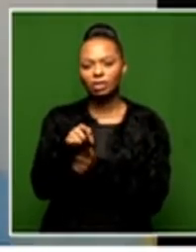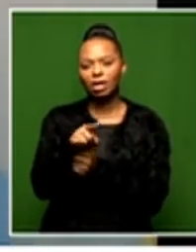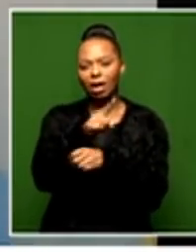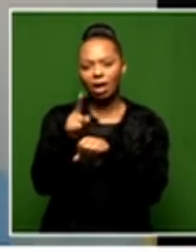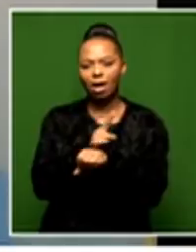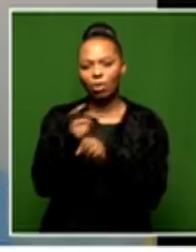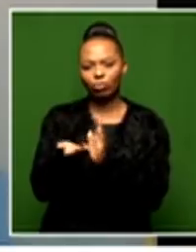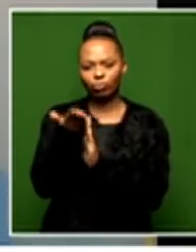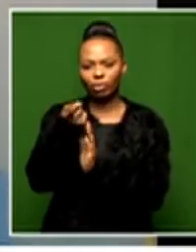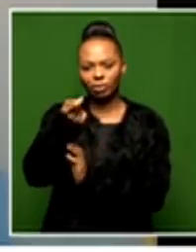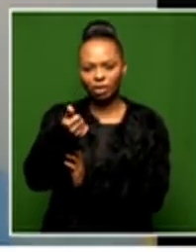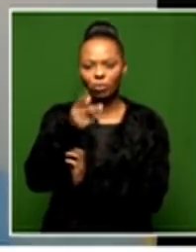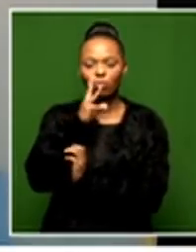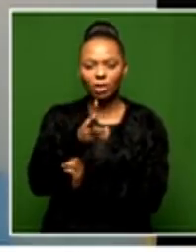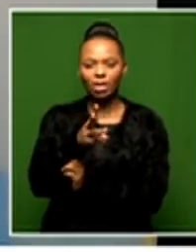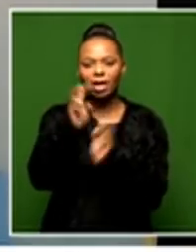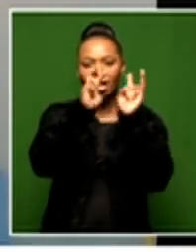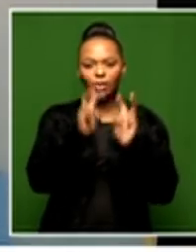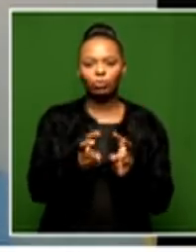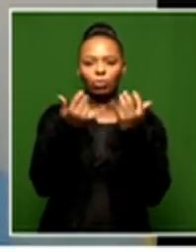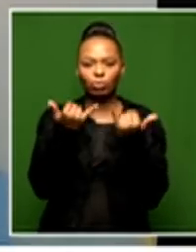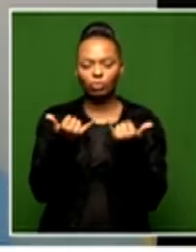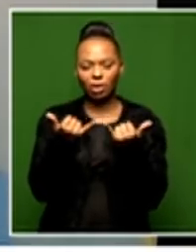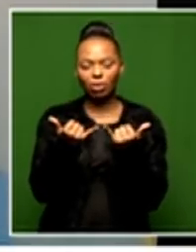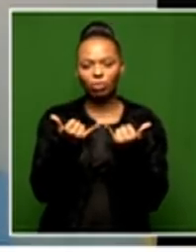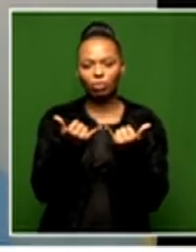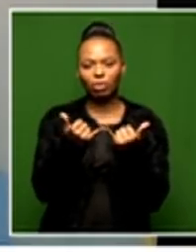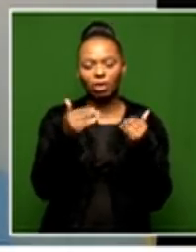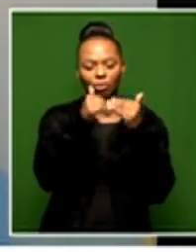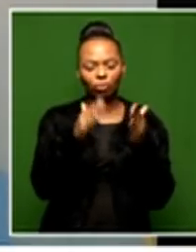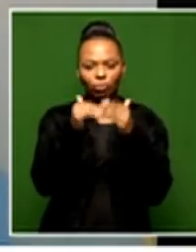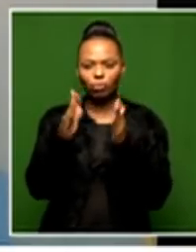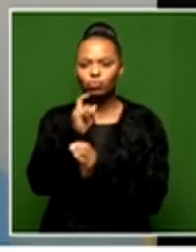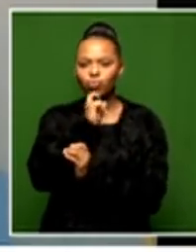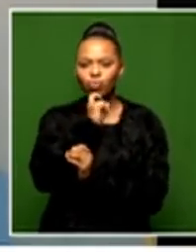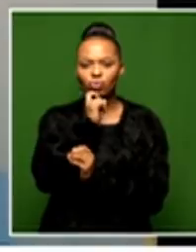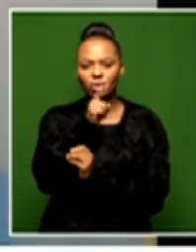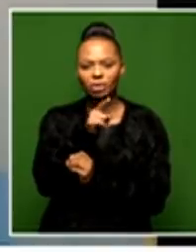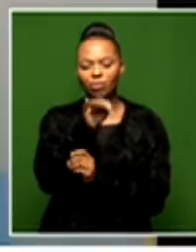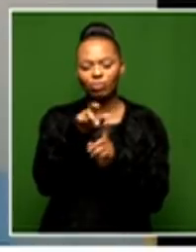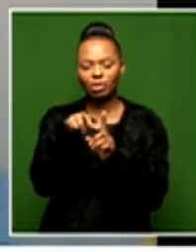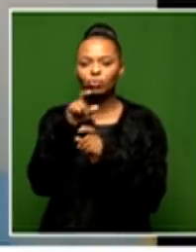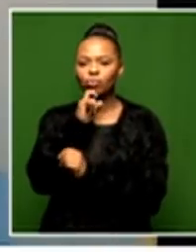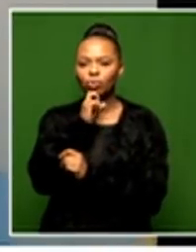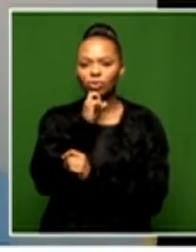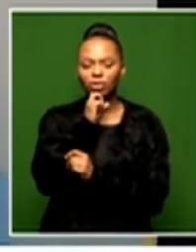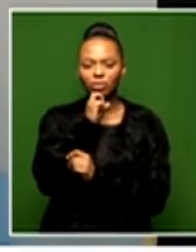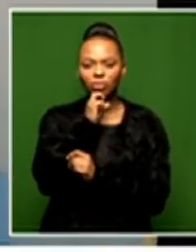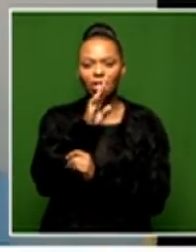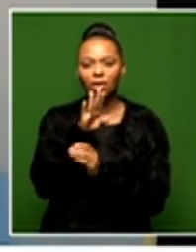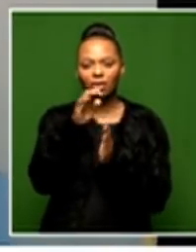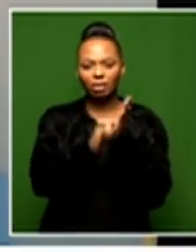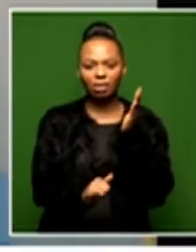increase by a bit. Eskom estimates that for large residential users, the reduction in